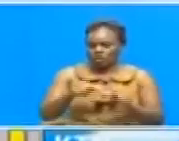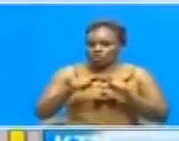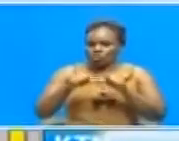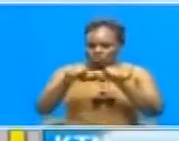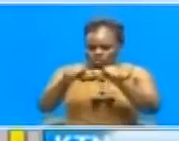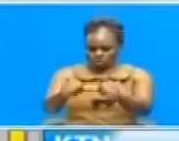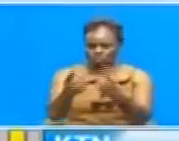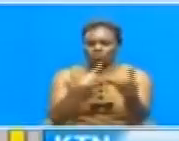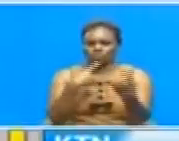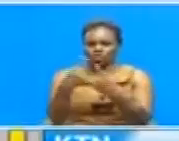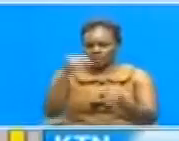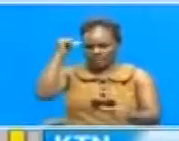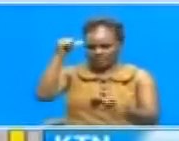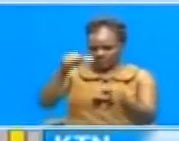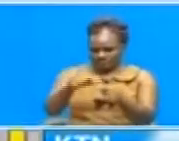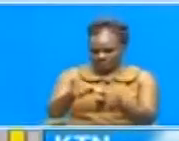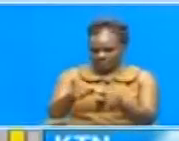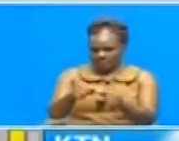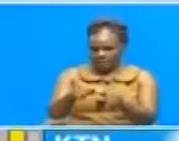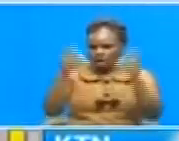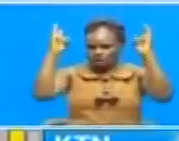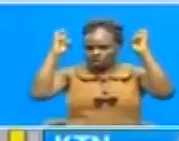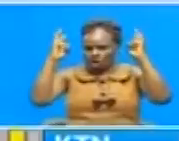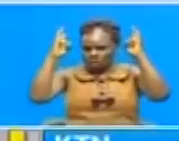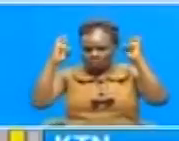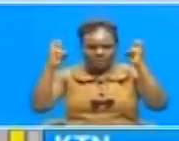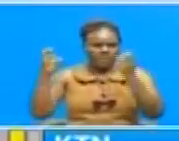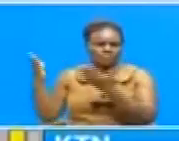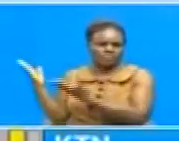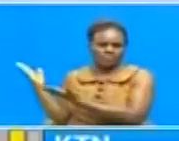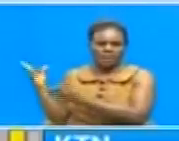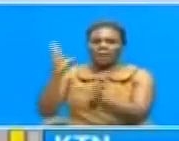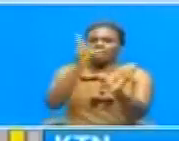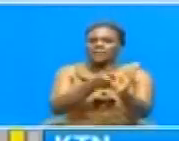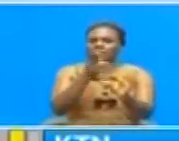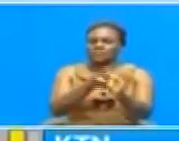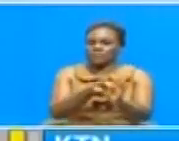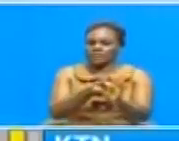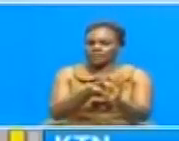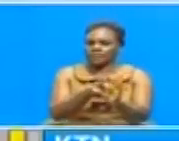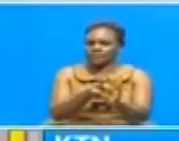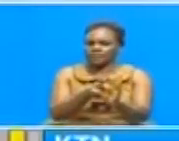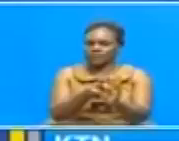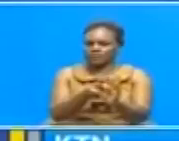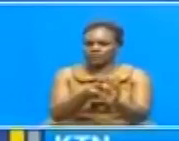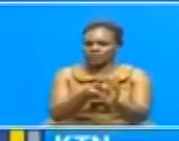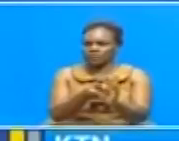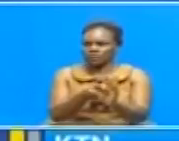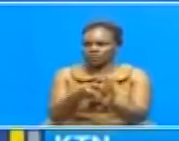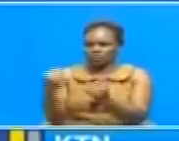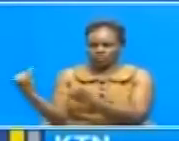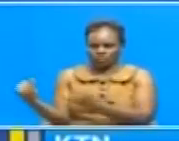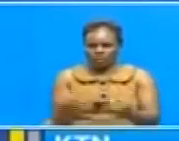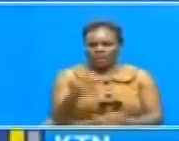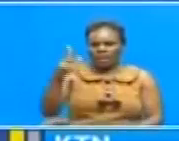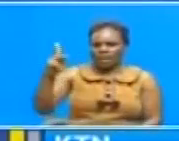continue to talk about that. Remember our hashtag there on your screen. Do participate in the conversation. And let's bring in Joseph Kaguthi.